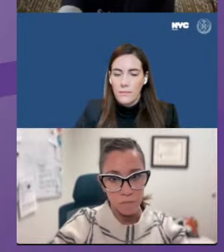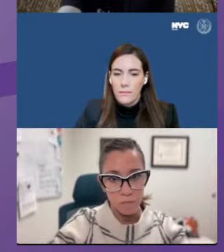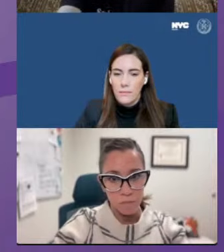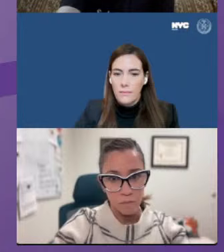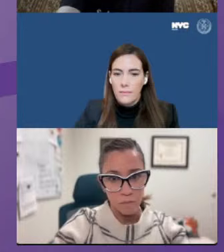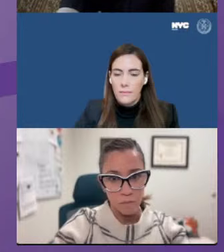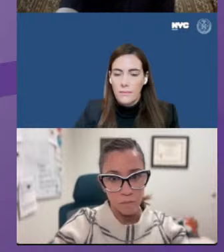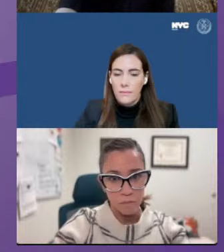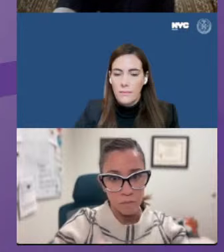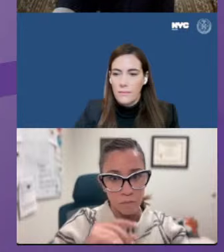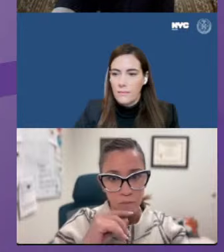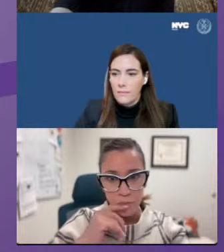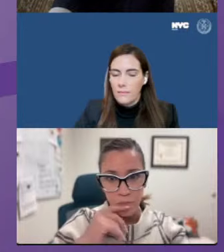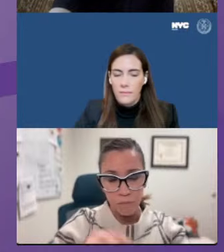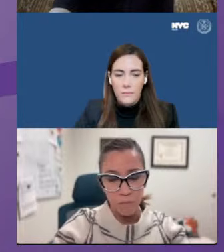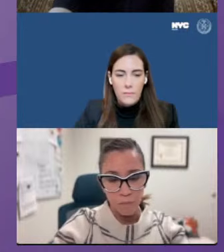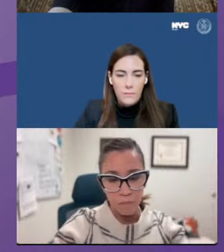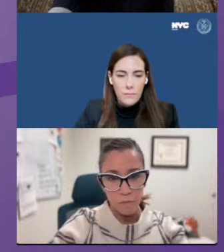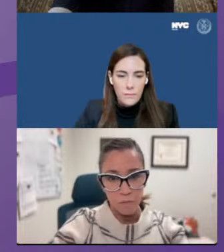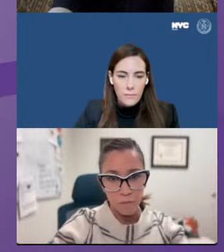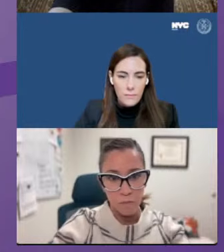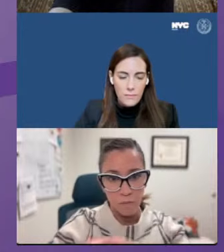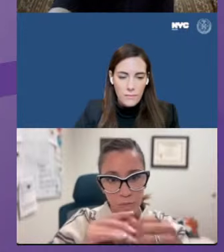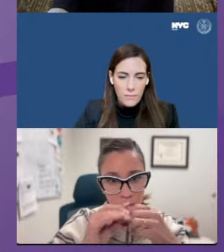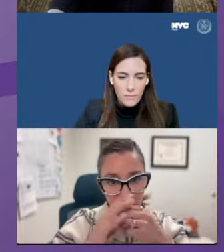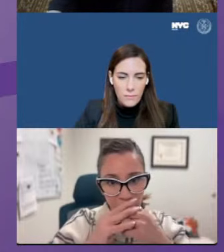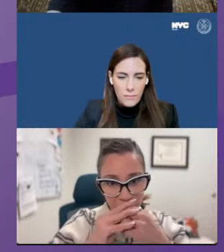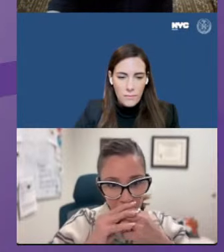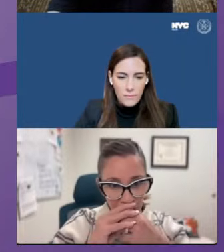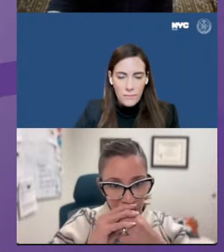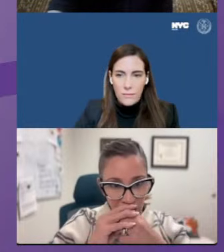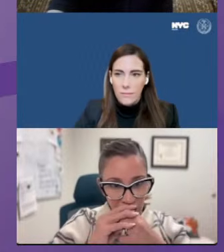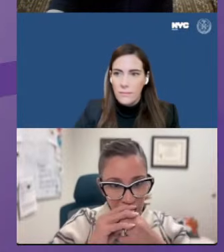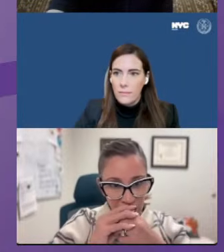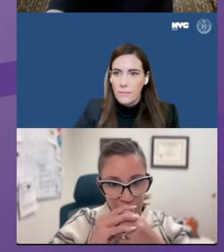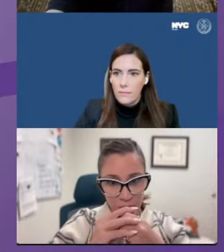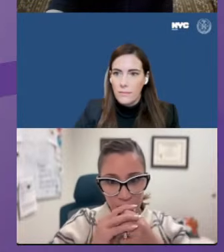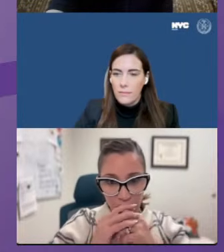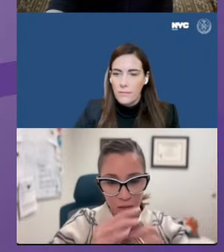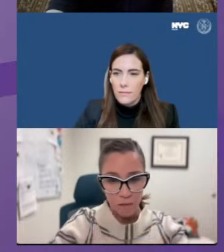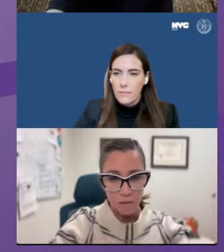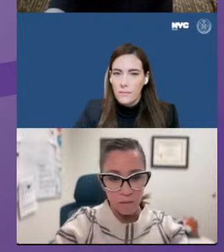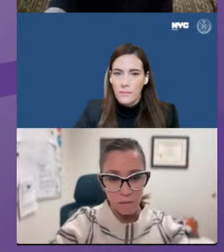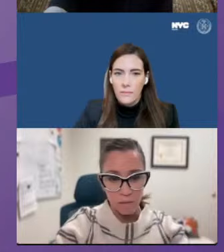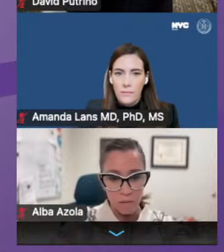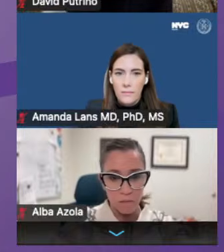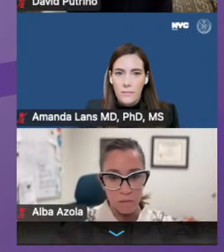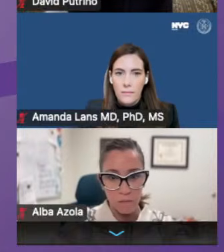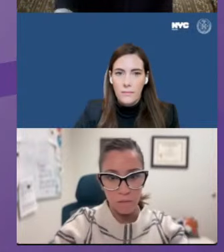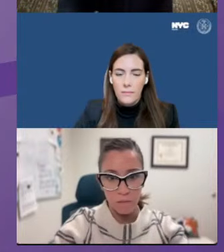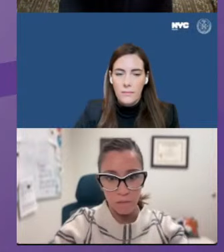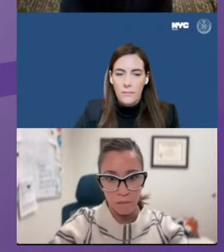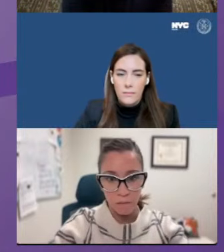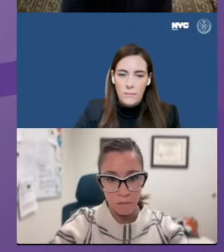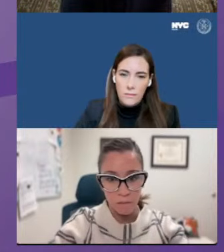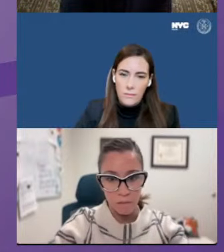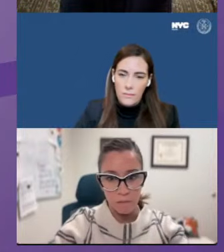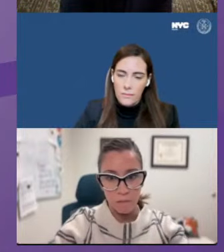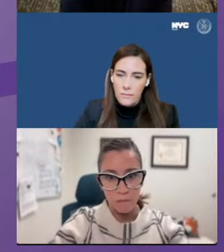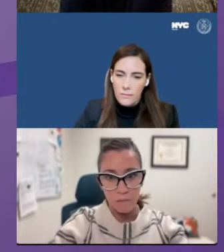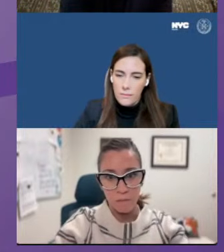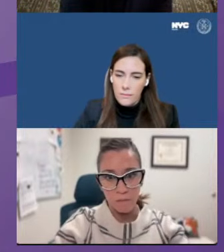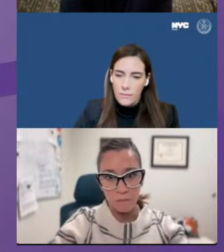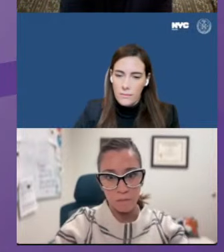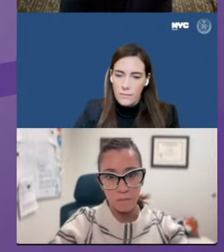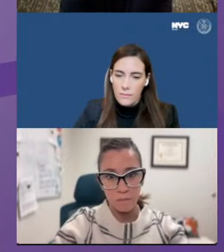research study you're doing at your center. But before we get back to that, Dr. Peluso, I wonder, we did talk a little bit about the pathophysiology of